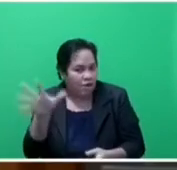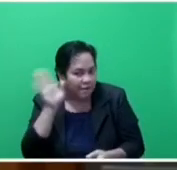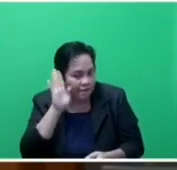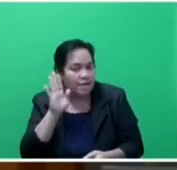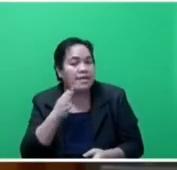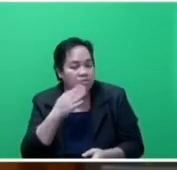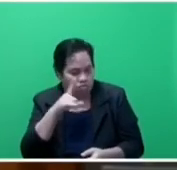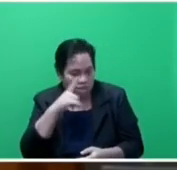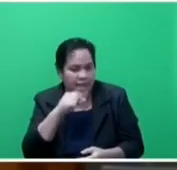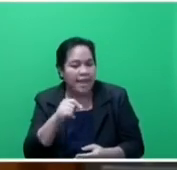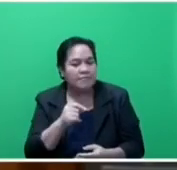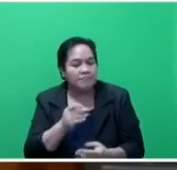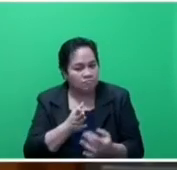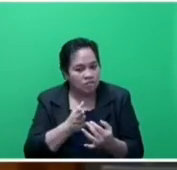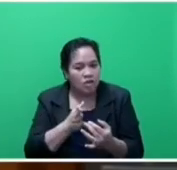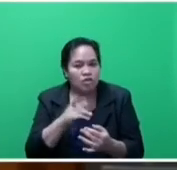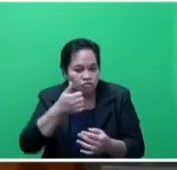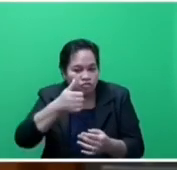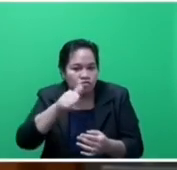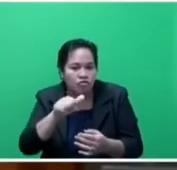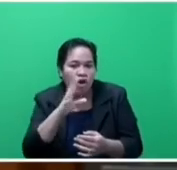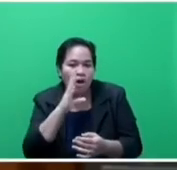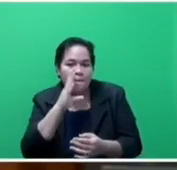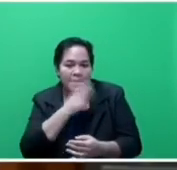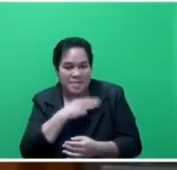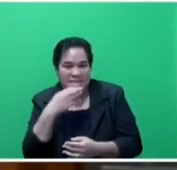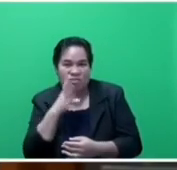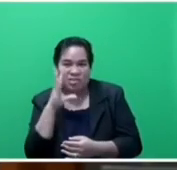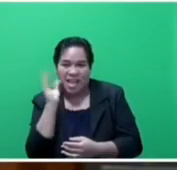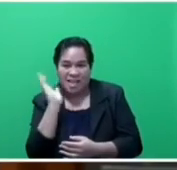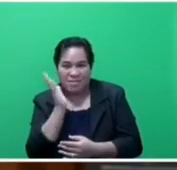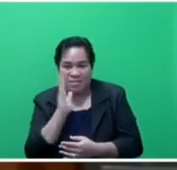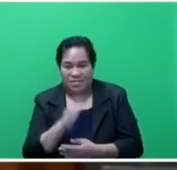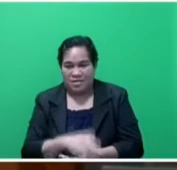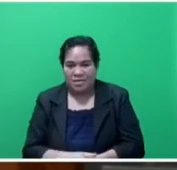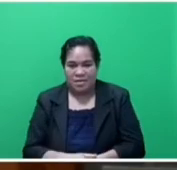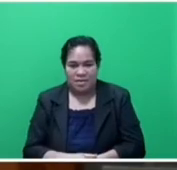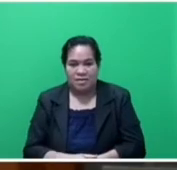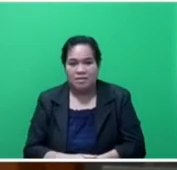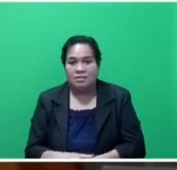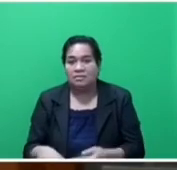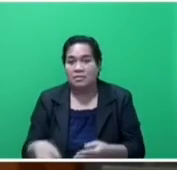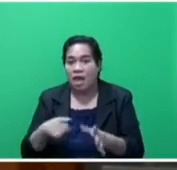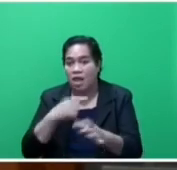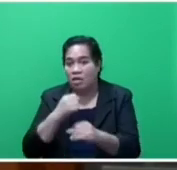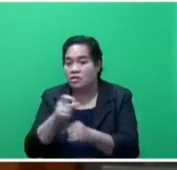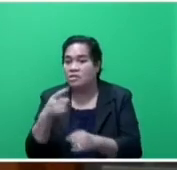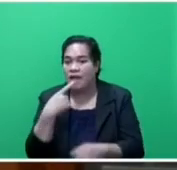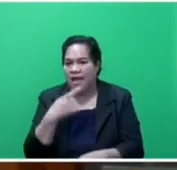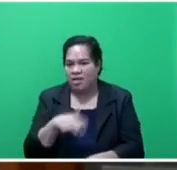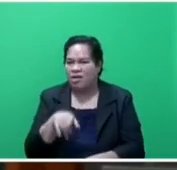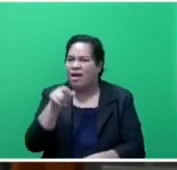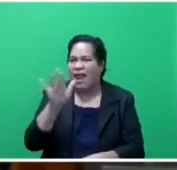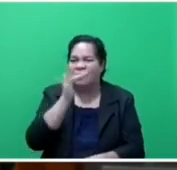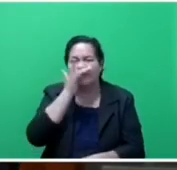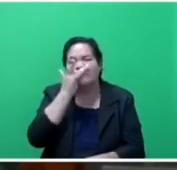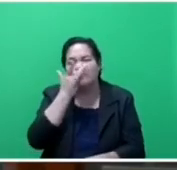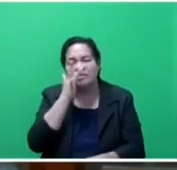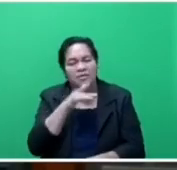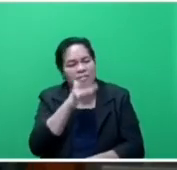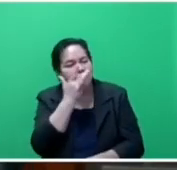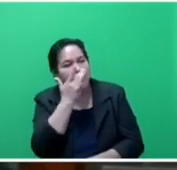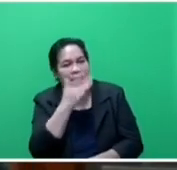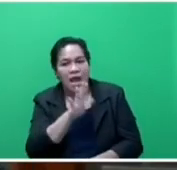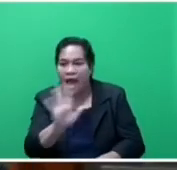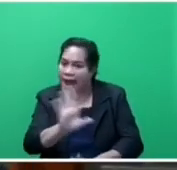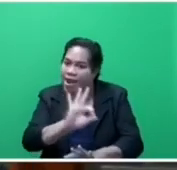through ministerial statements. It is not being childish, Honourable Attorney-General, it is not childish. This